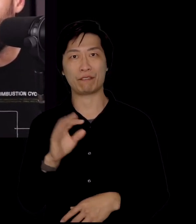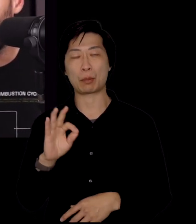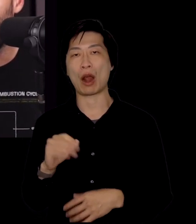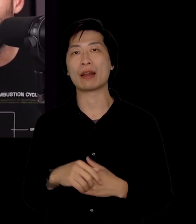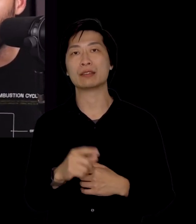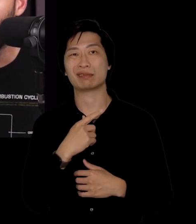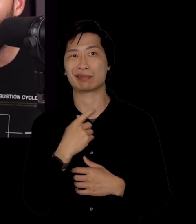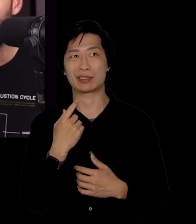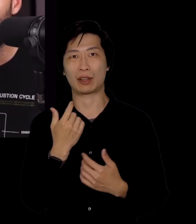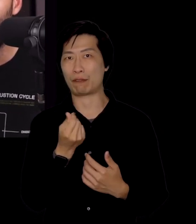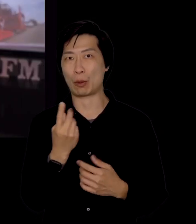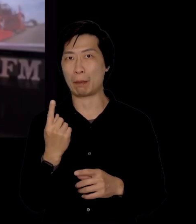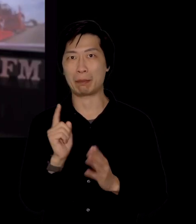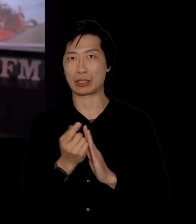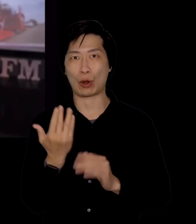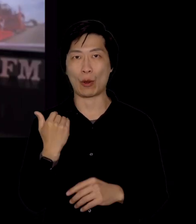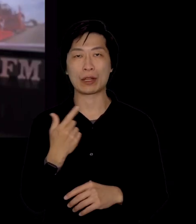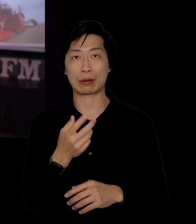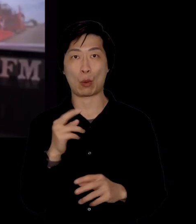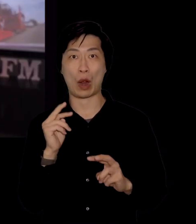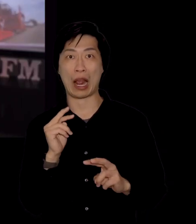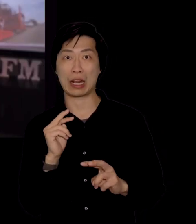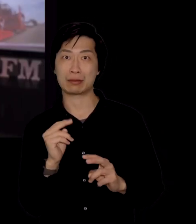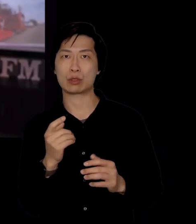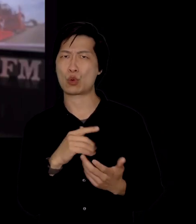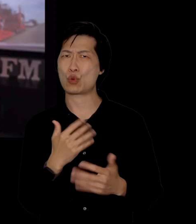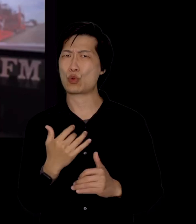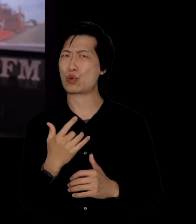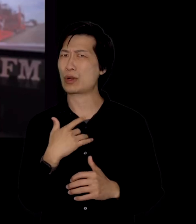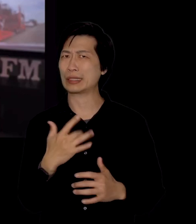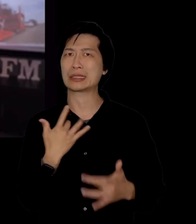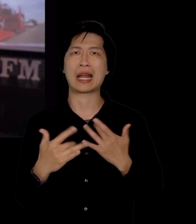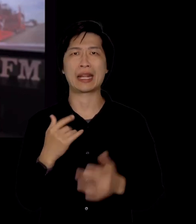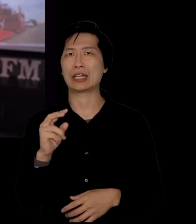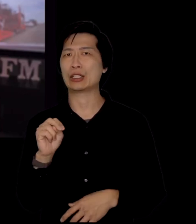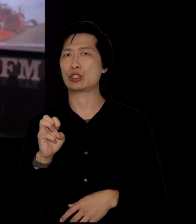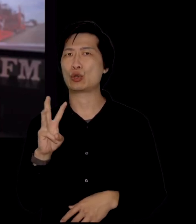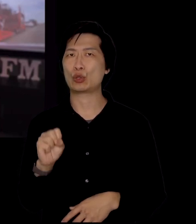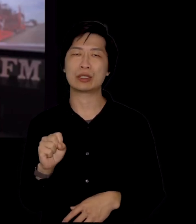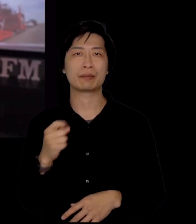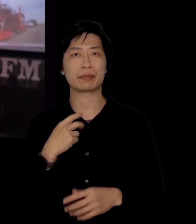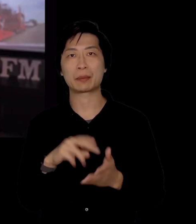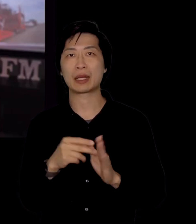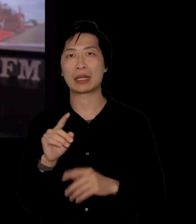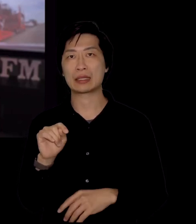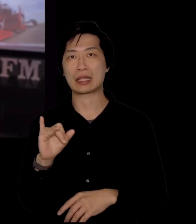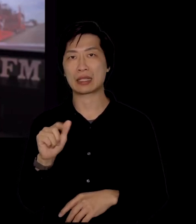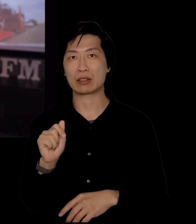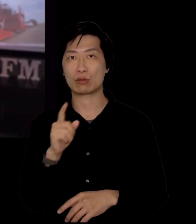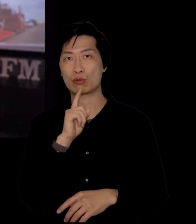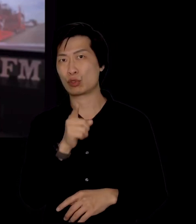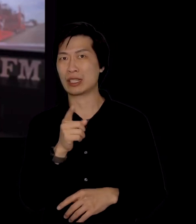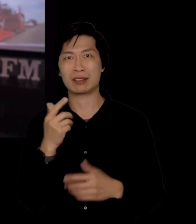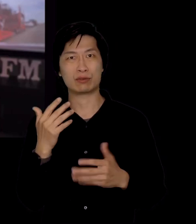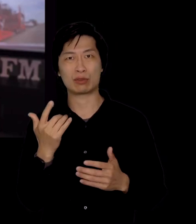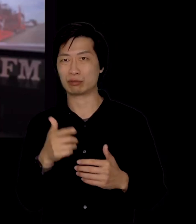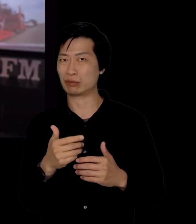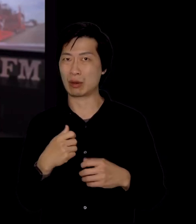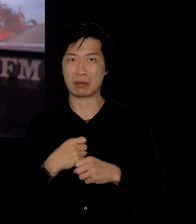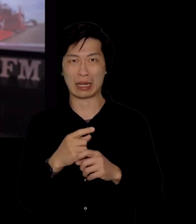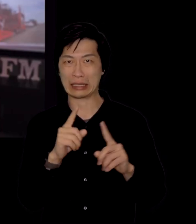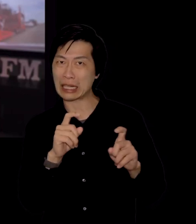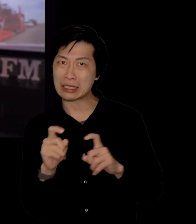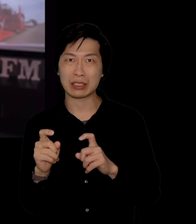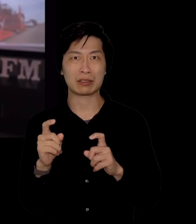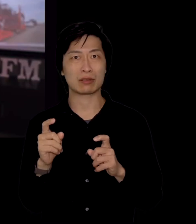there literally just minutes ago, which if you're following this story very closely, this is super exciting news. It means that Tesla is really far along